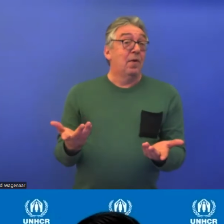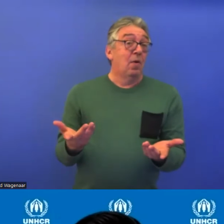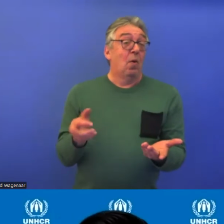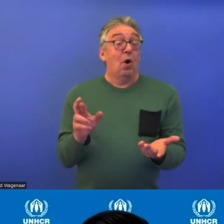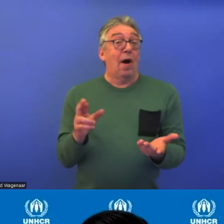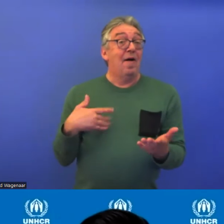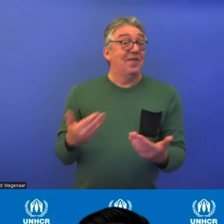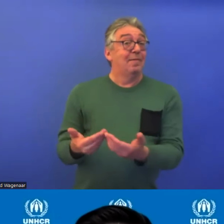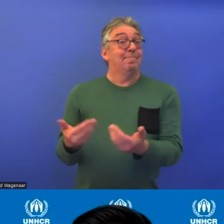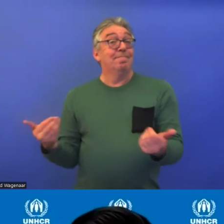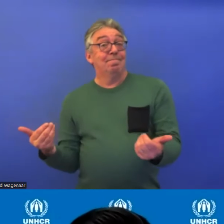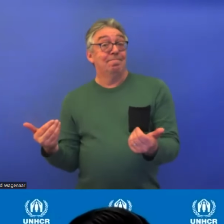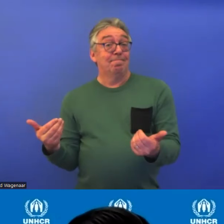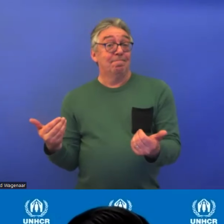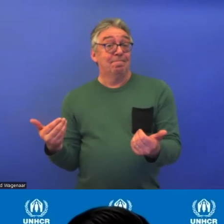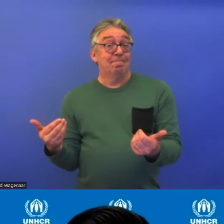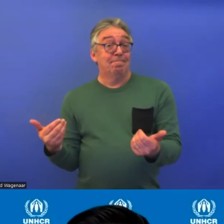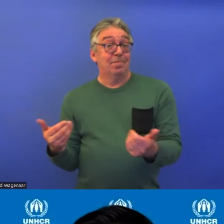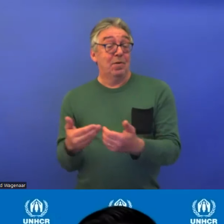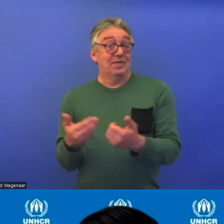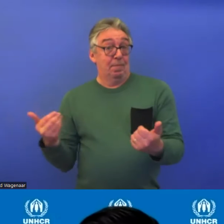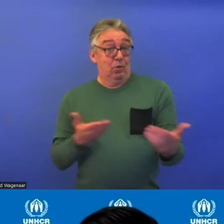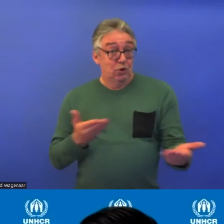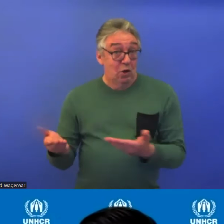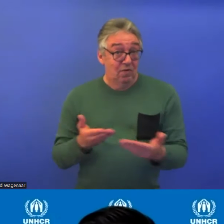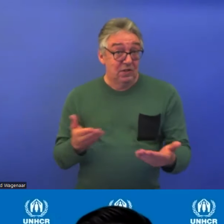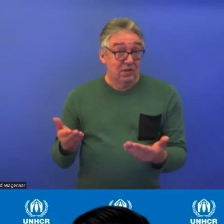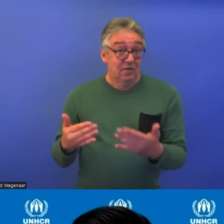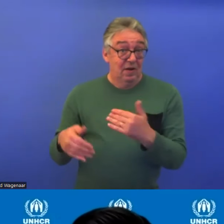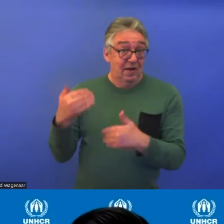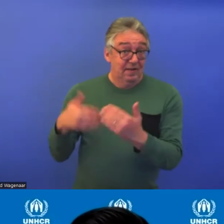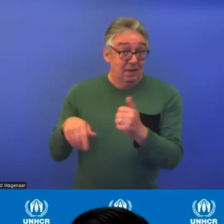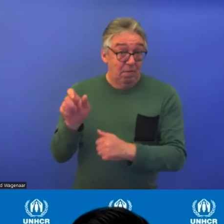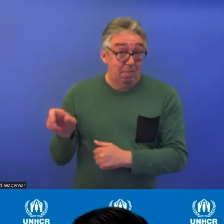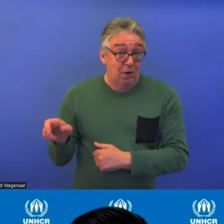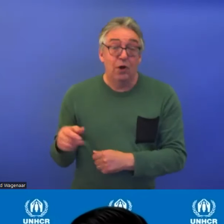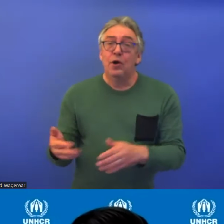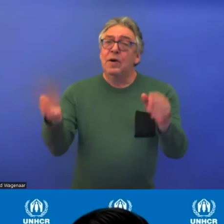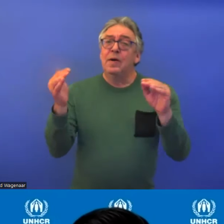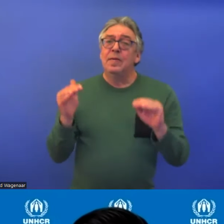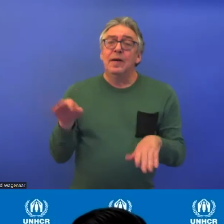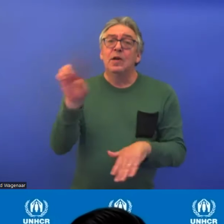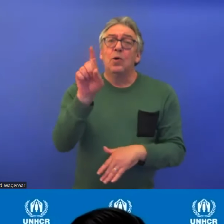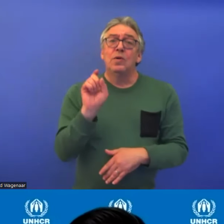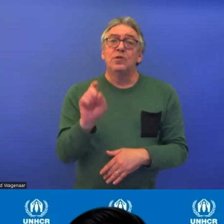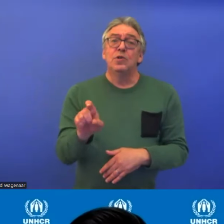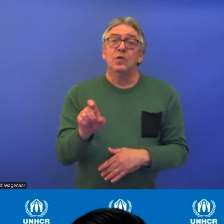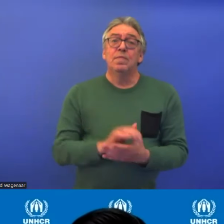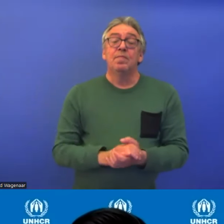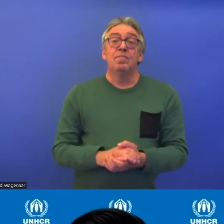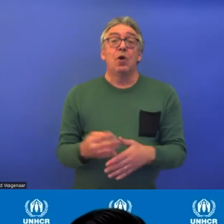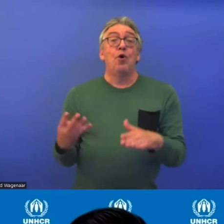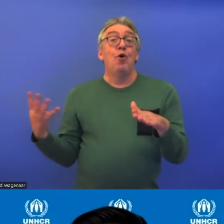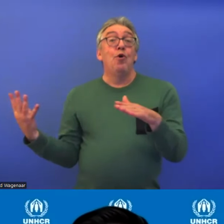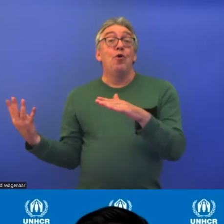country? Are they receiving the same services there? Another question is information on refugee procedures and access